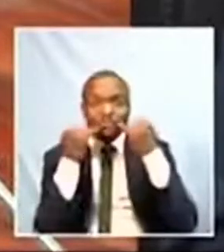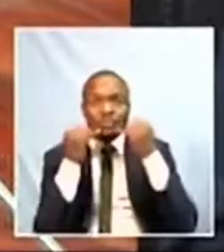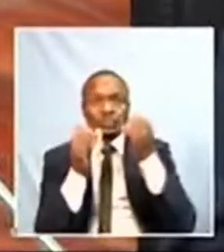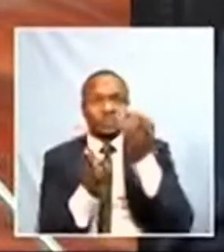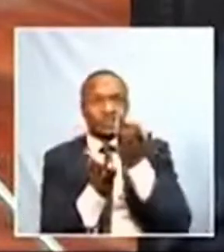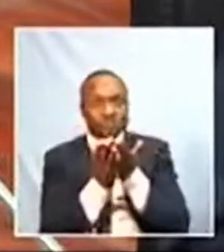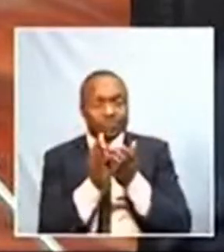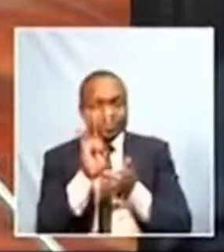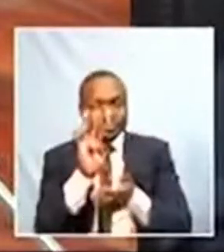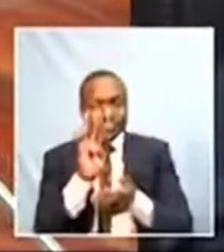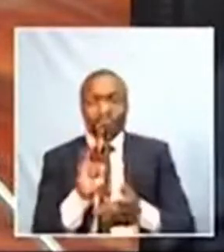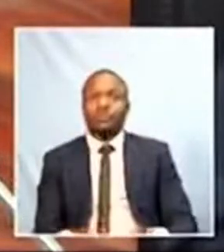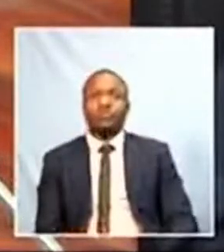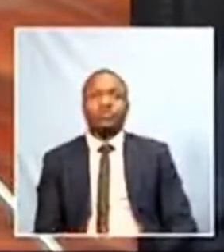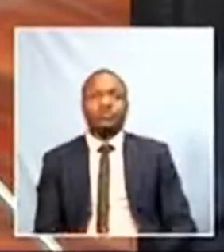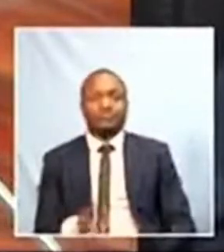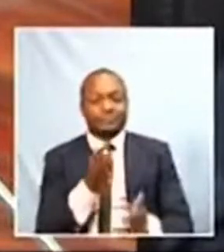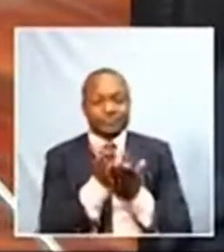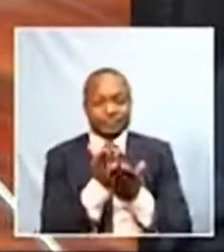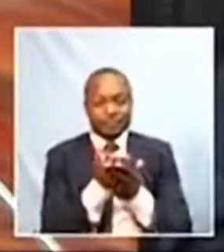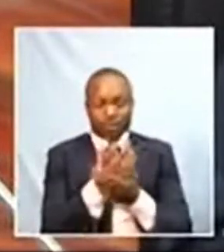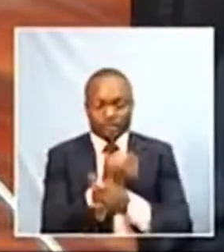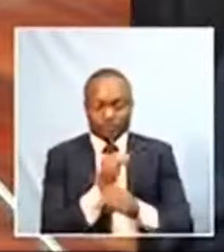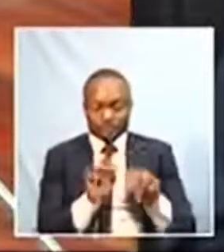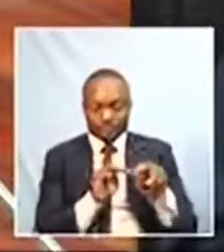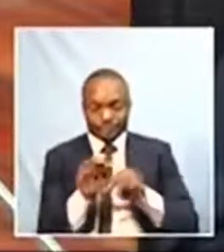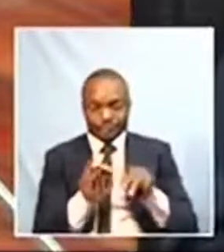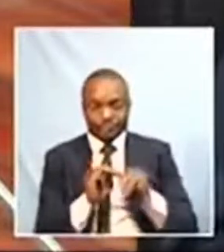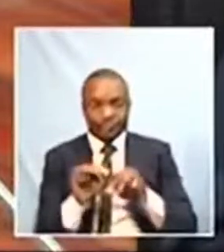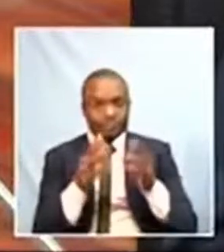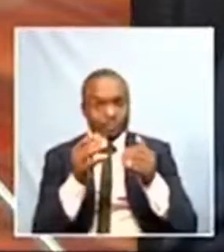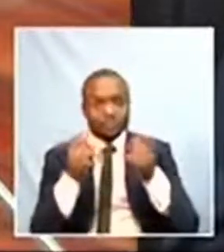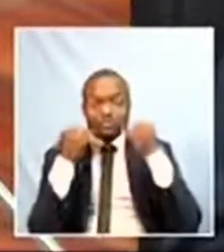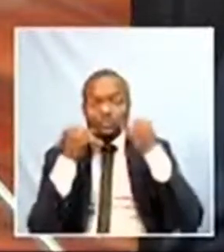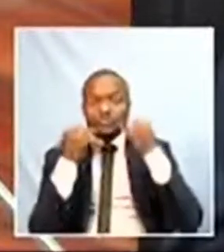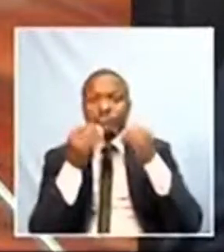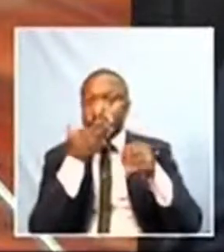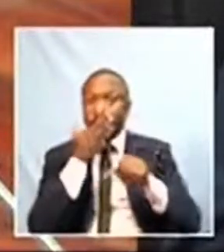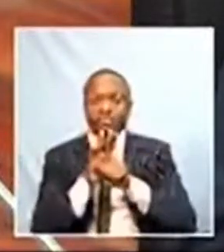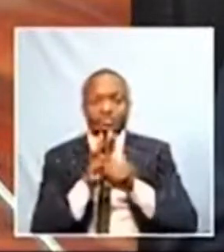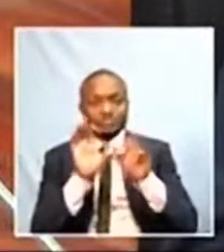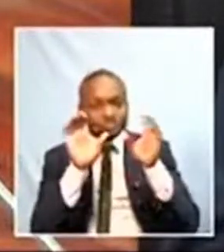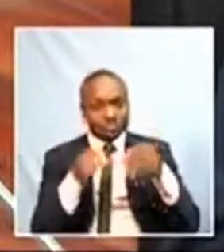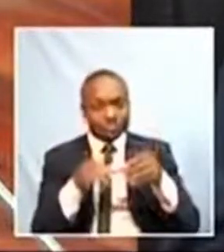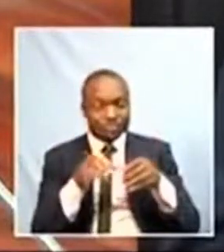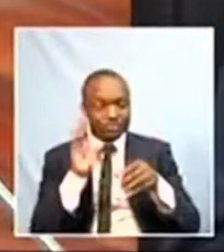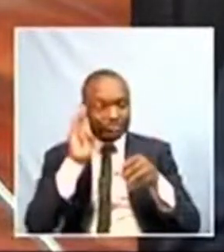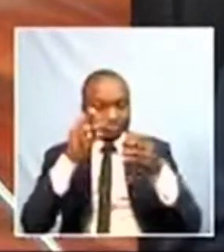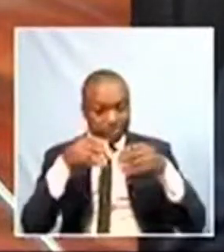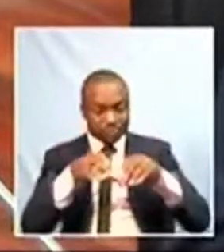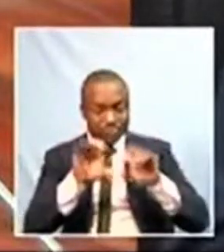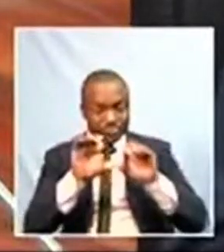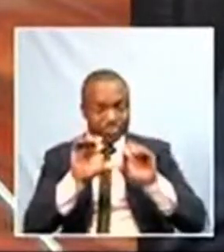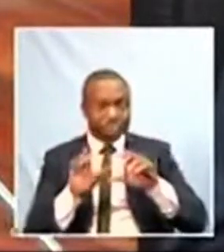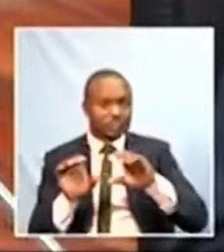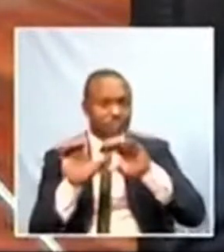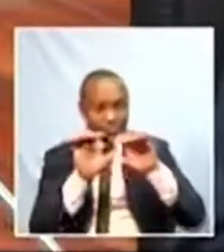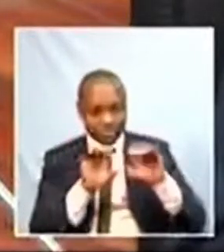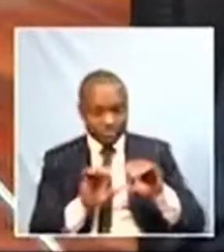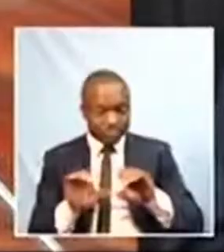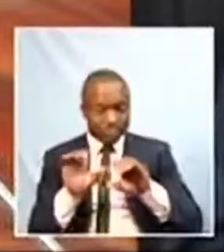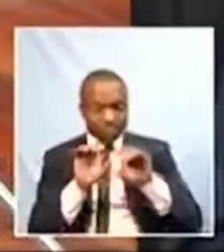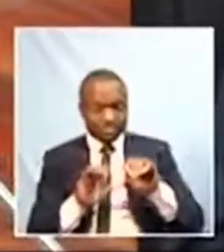Chair. Remedial measures. Management wishes to assure the committee that it will continue to conduct